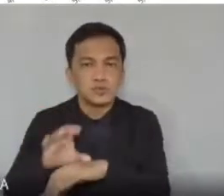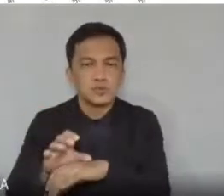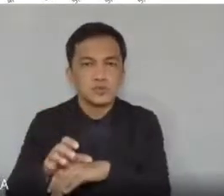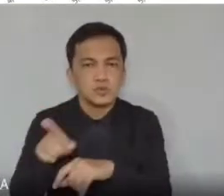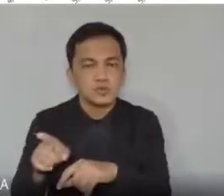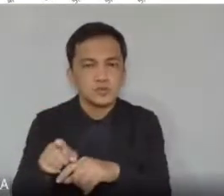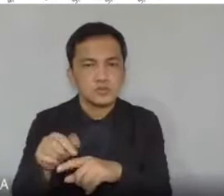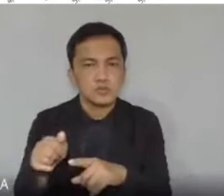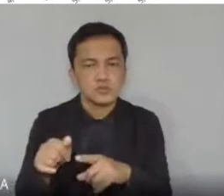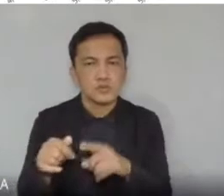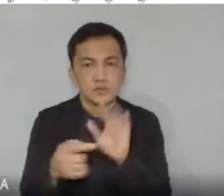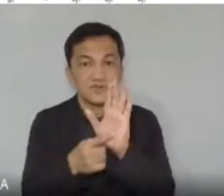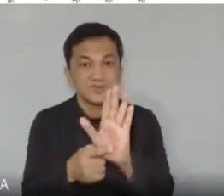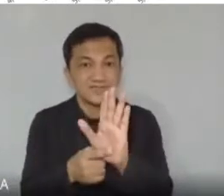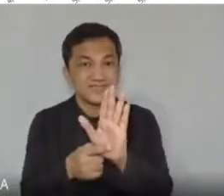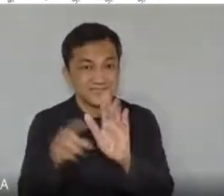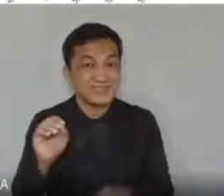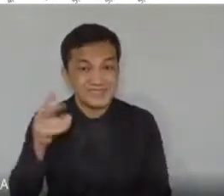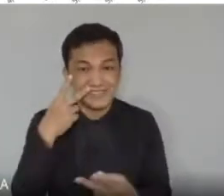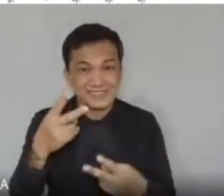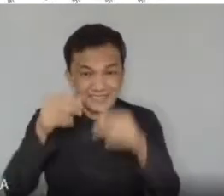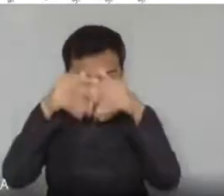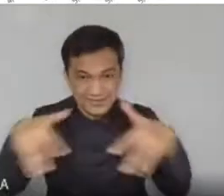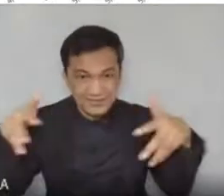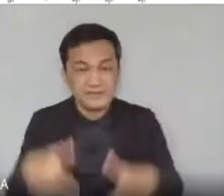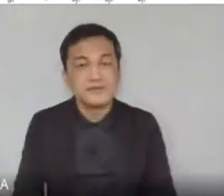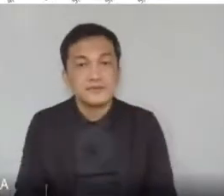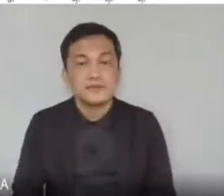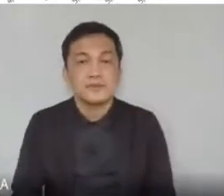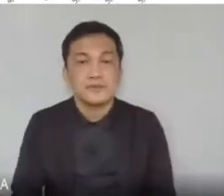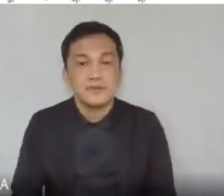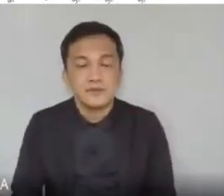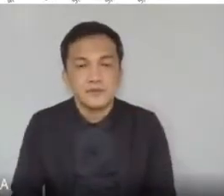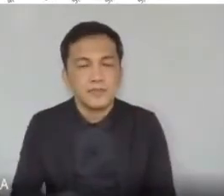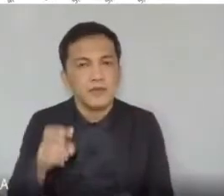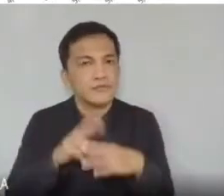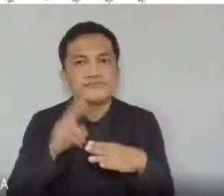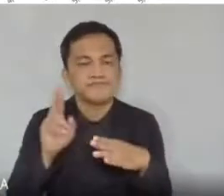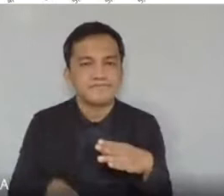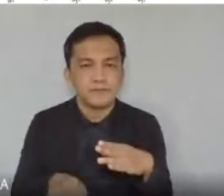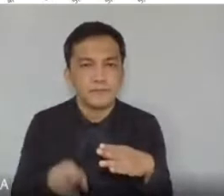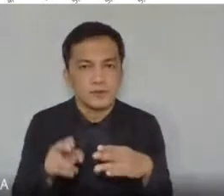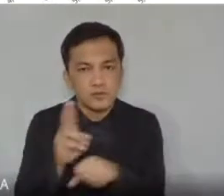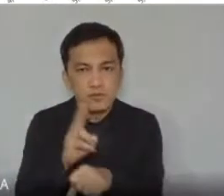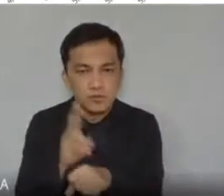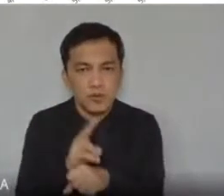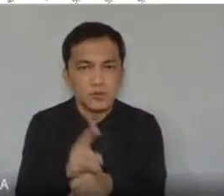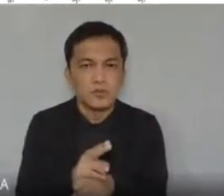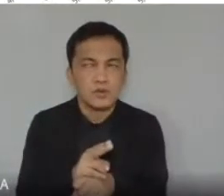more doctors per day. And while we started with